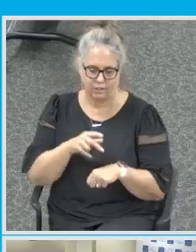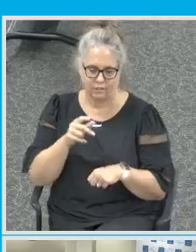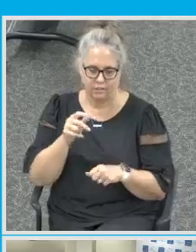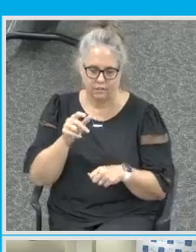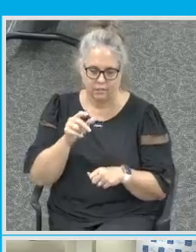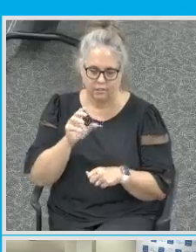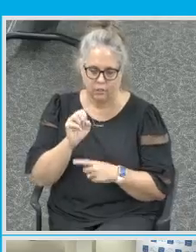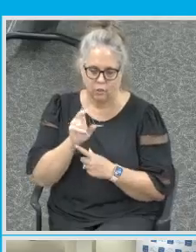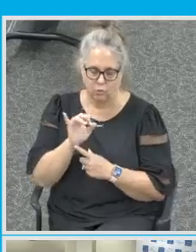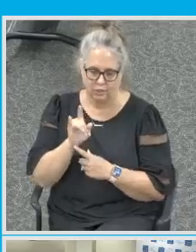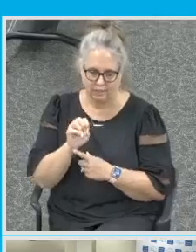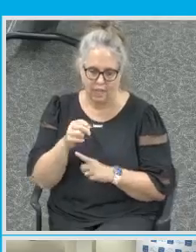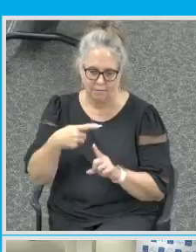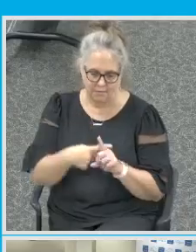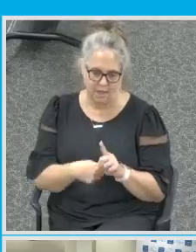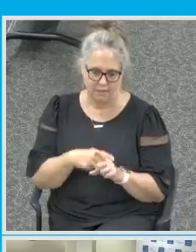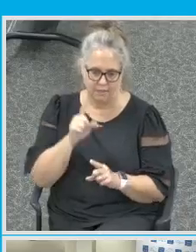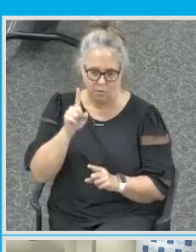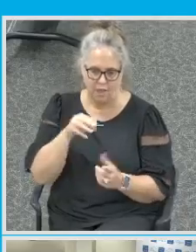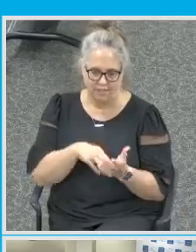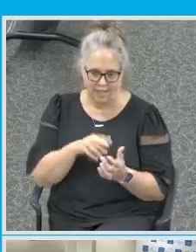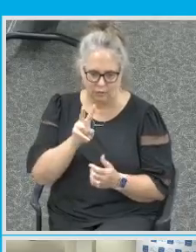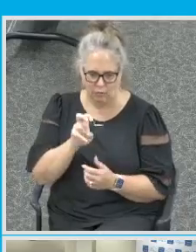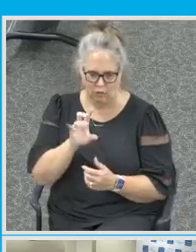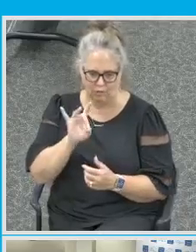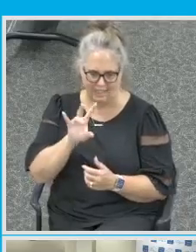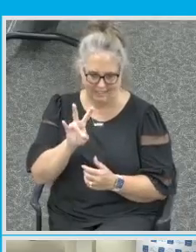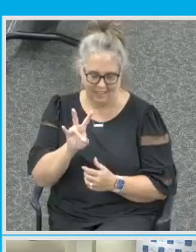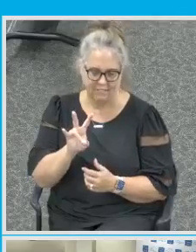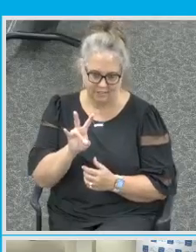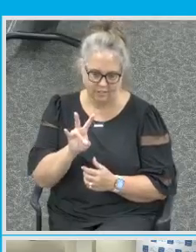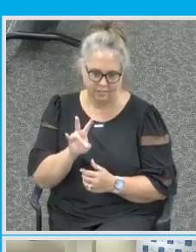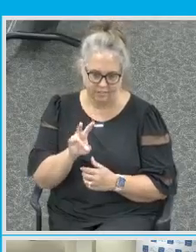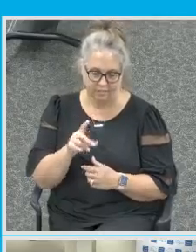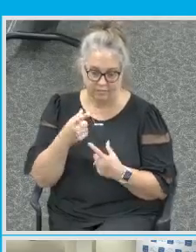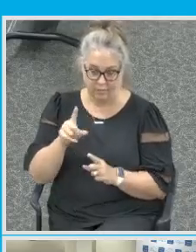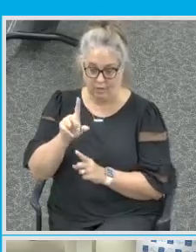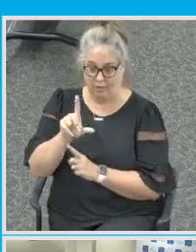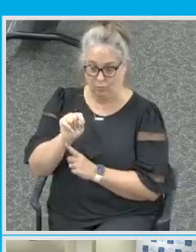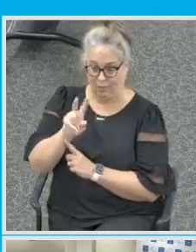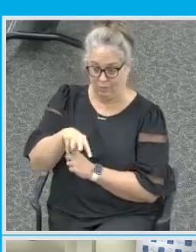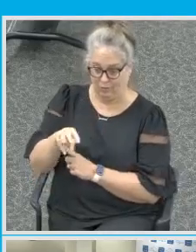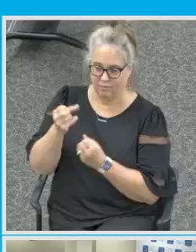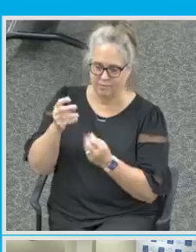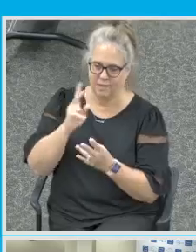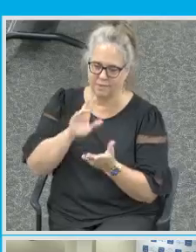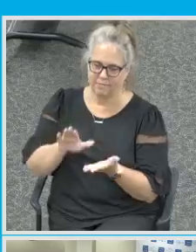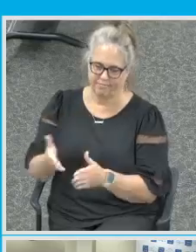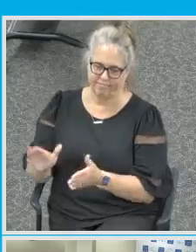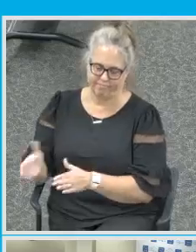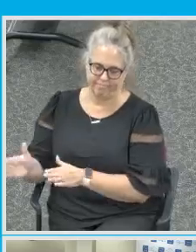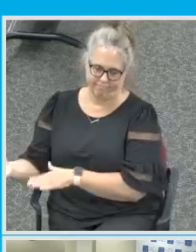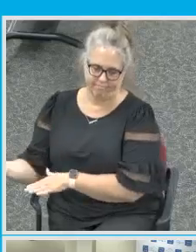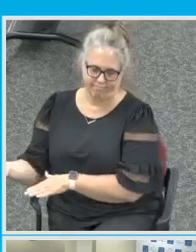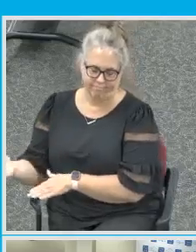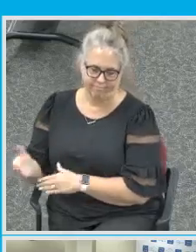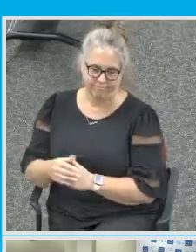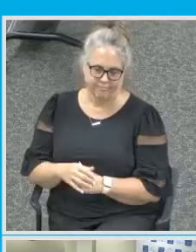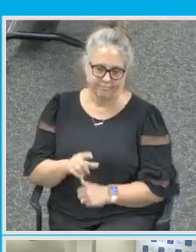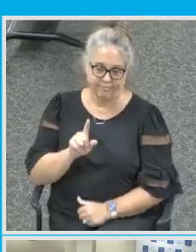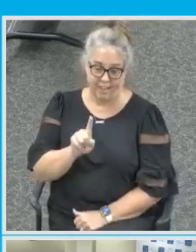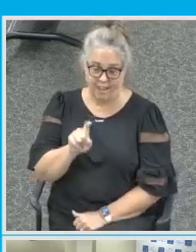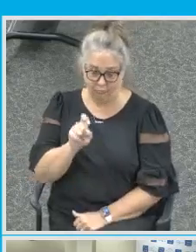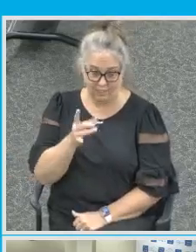1,287 deaths by suicide in Colorado during 2022, and whereas 189 El Paso County